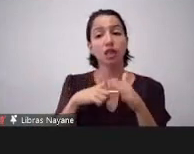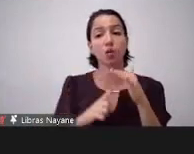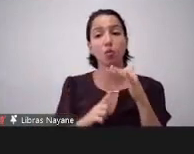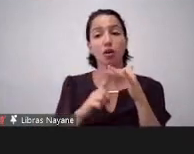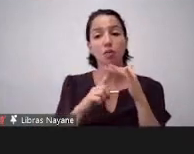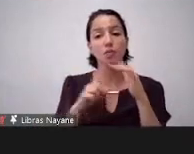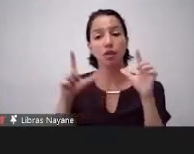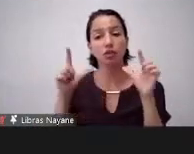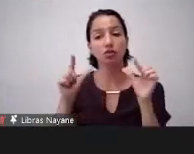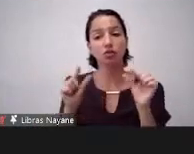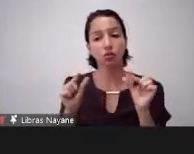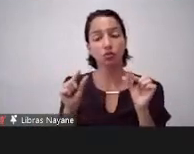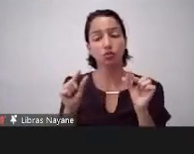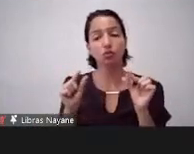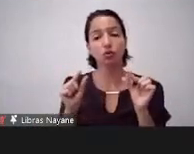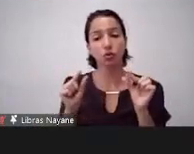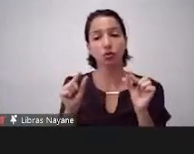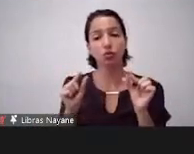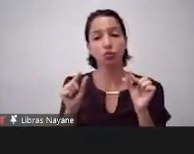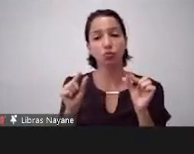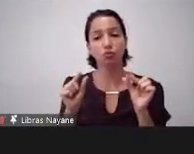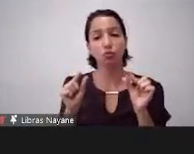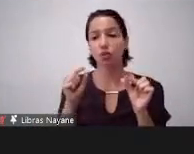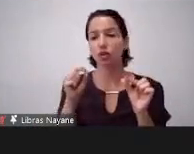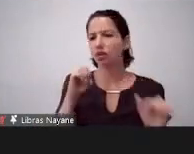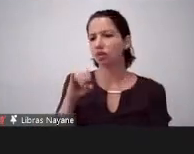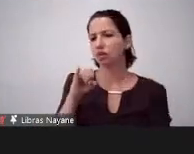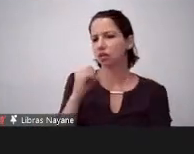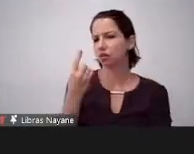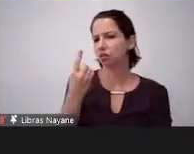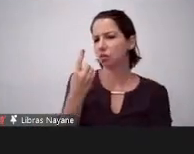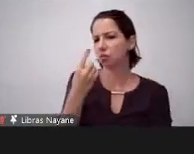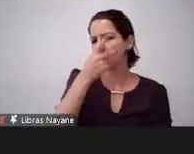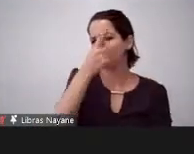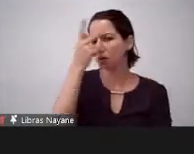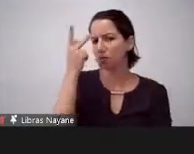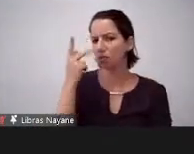of 200,000, which is admittedly a lot of money,